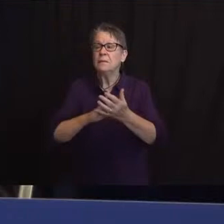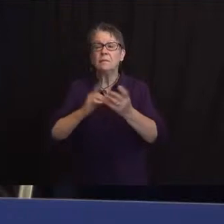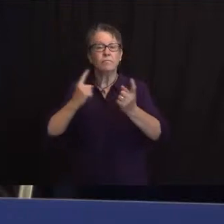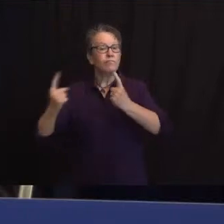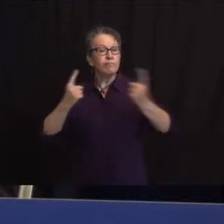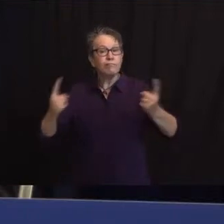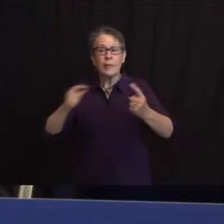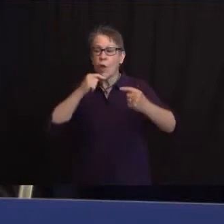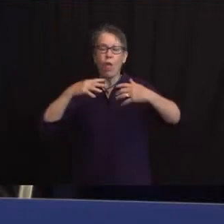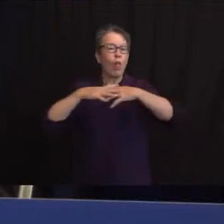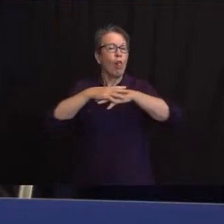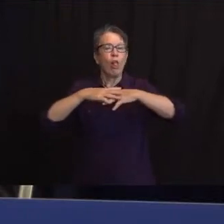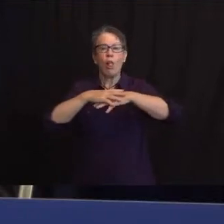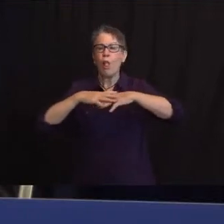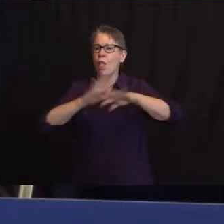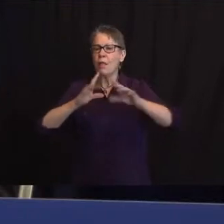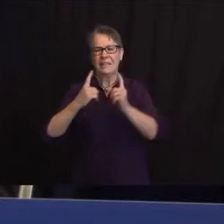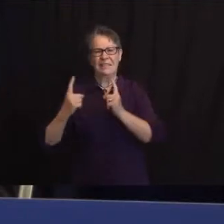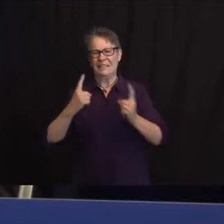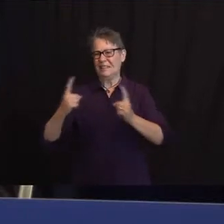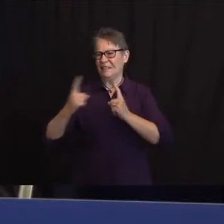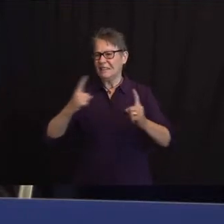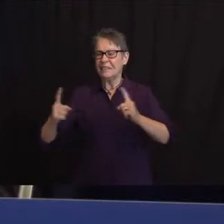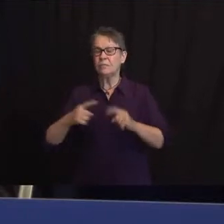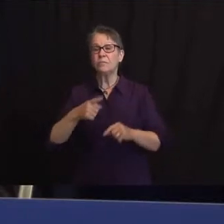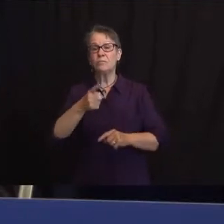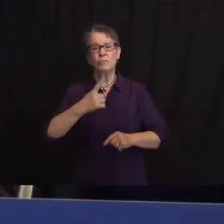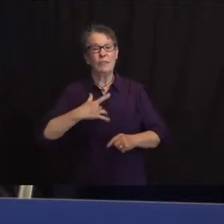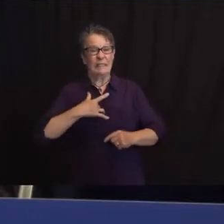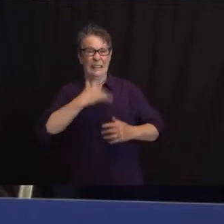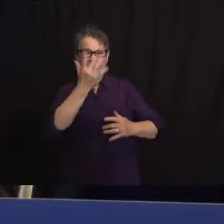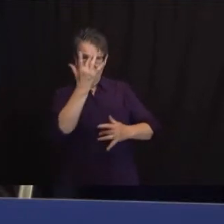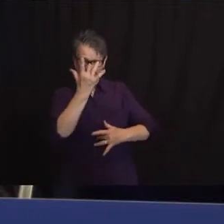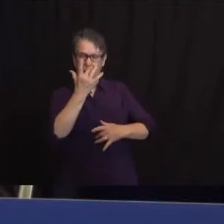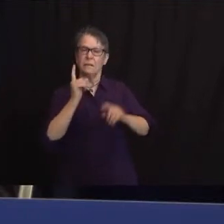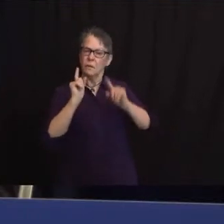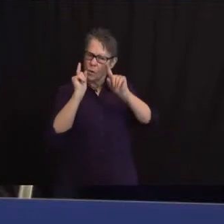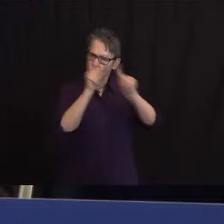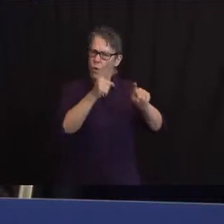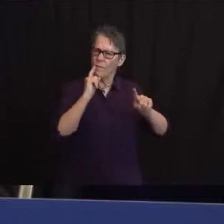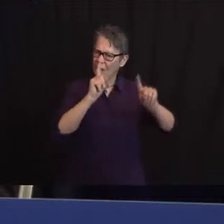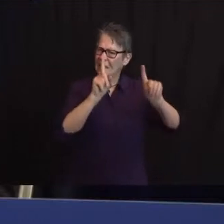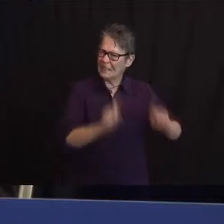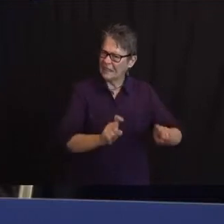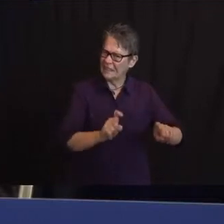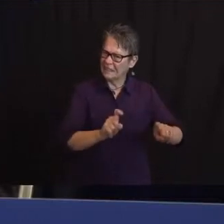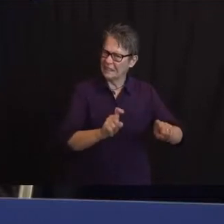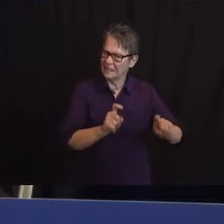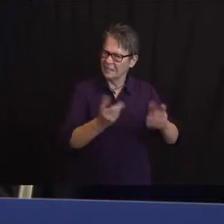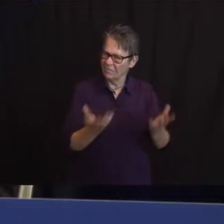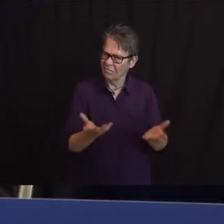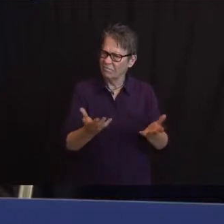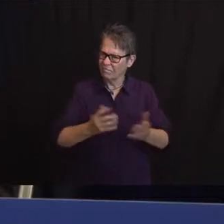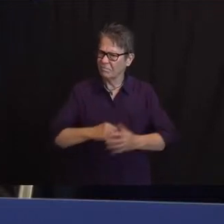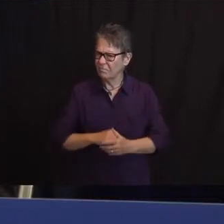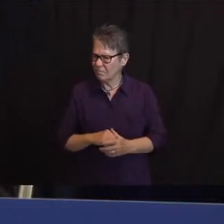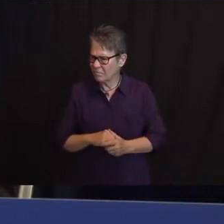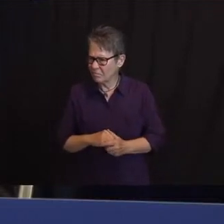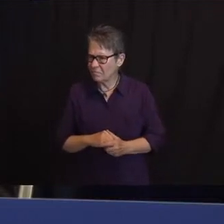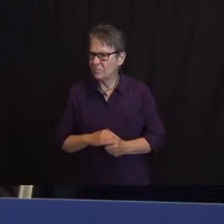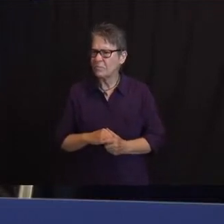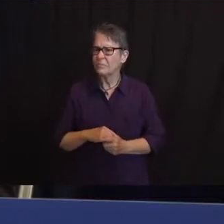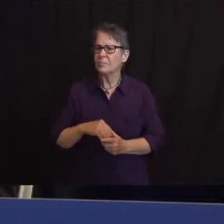well. Moving on to my daily report, you will see that 2,261 individuals are in the